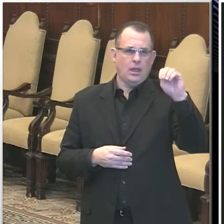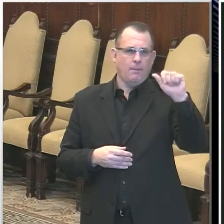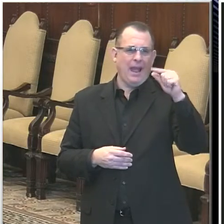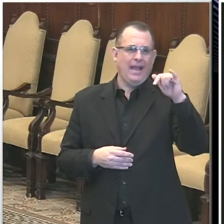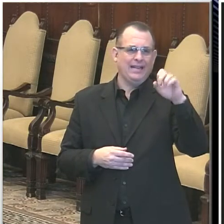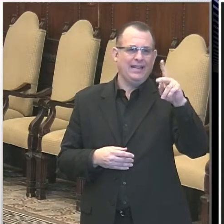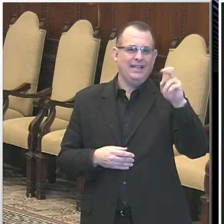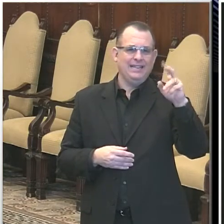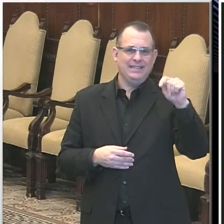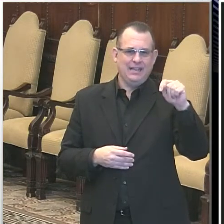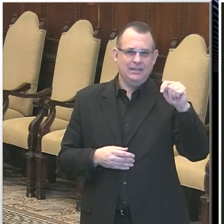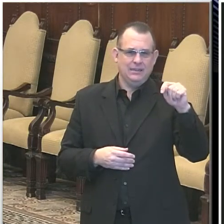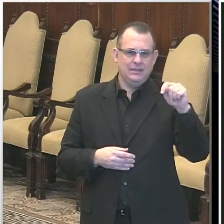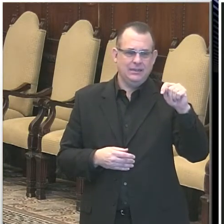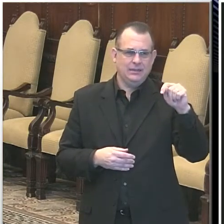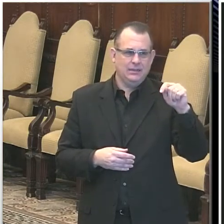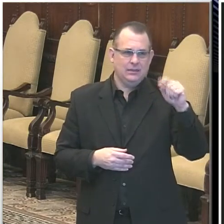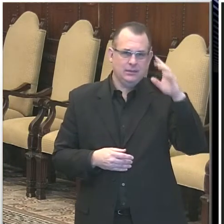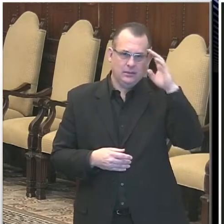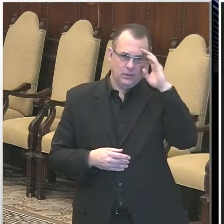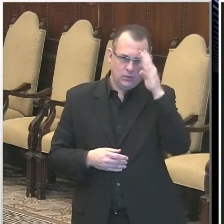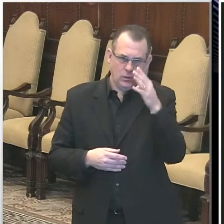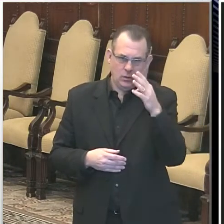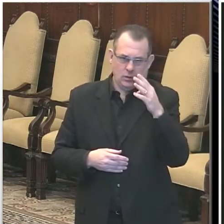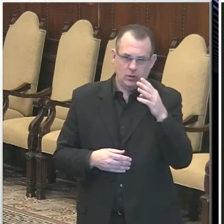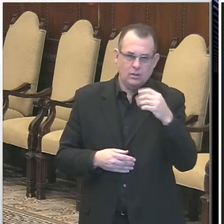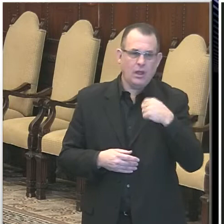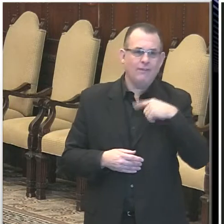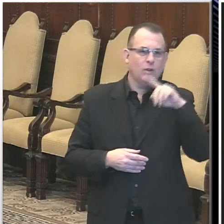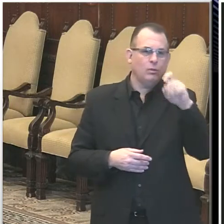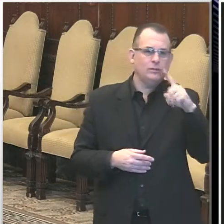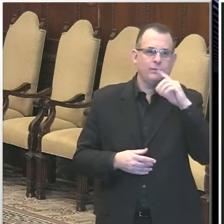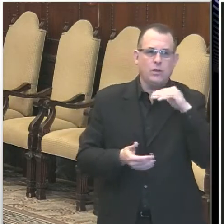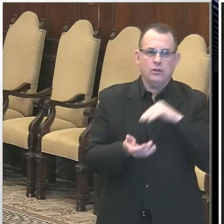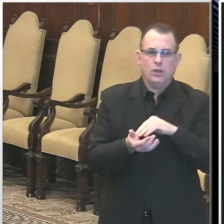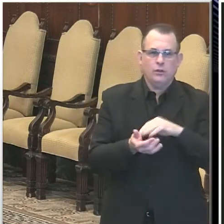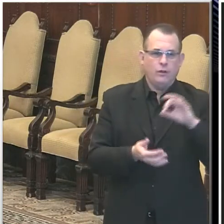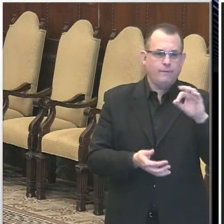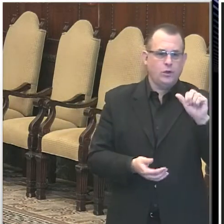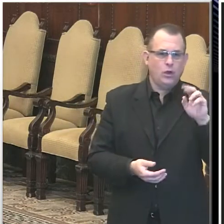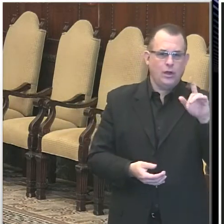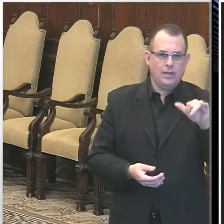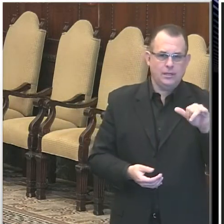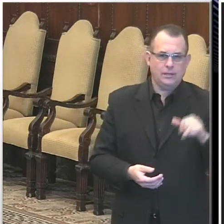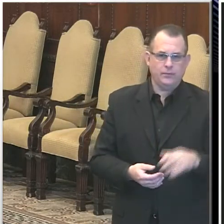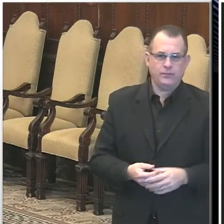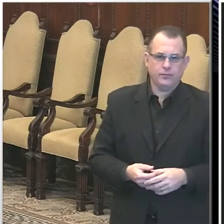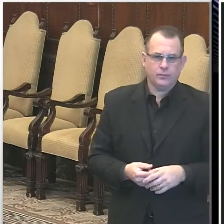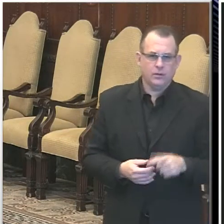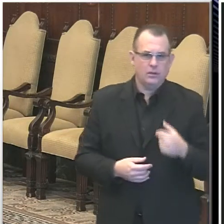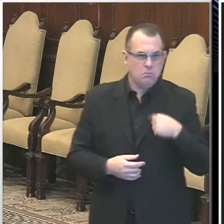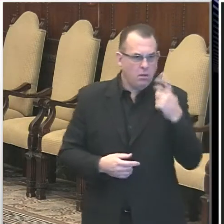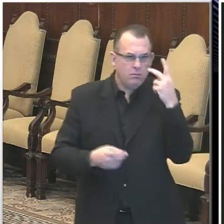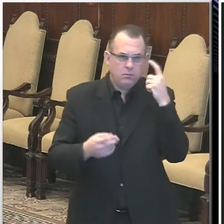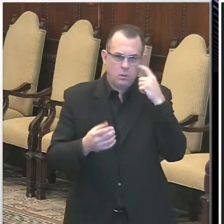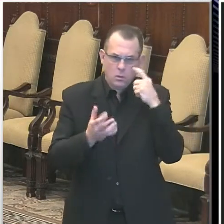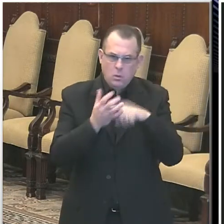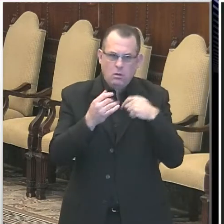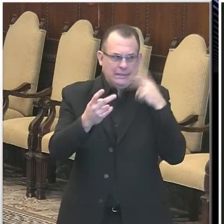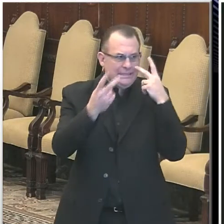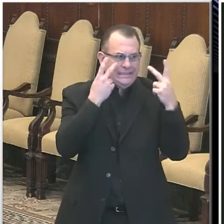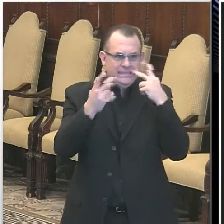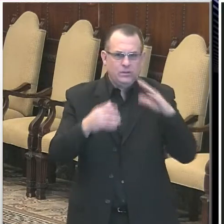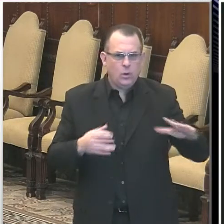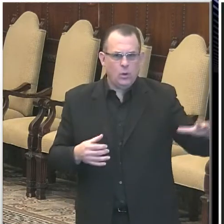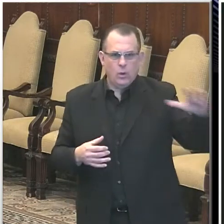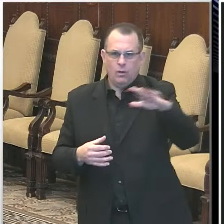Hey there. My question is for Dr. Farley. We've been seeing throughout some of the large cities across